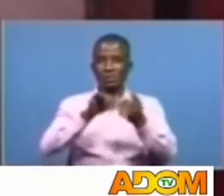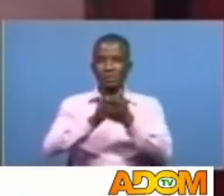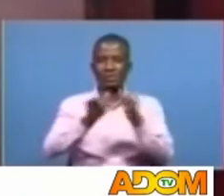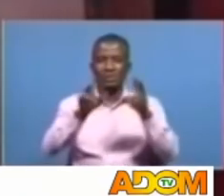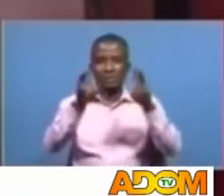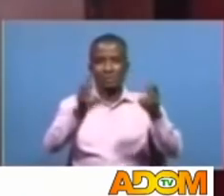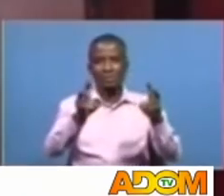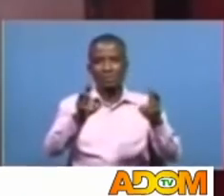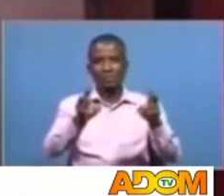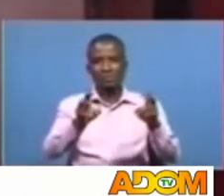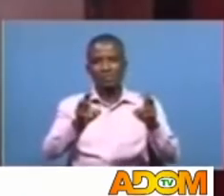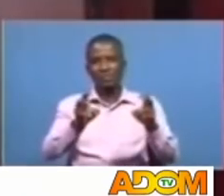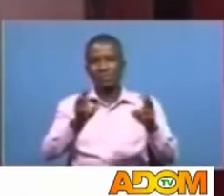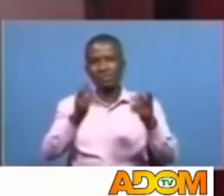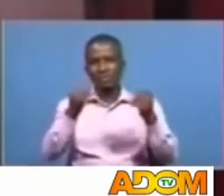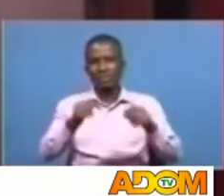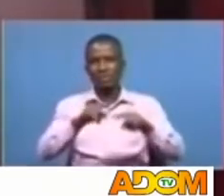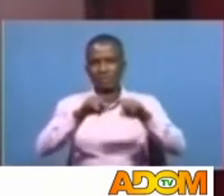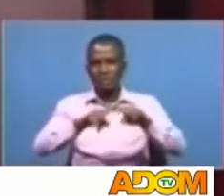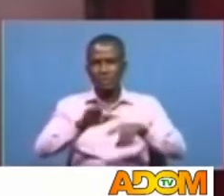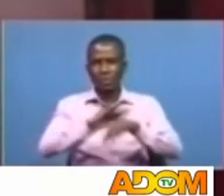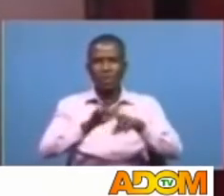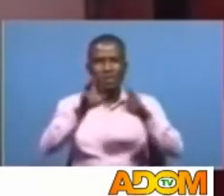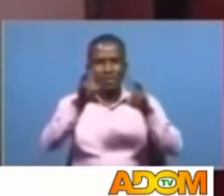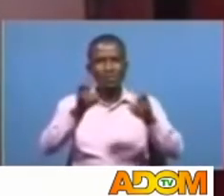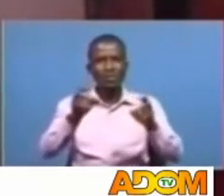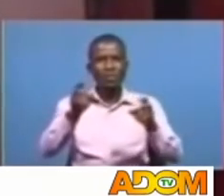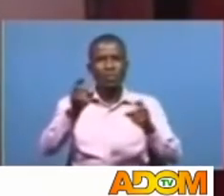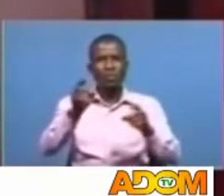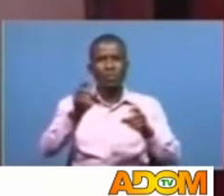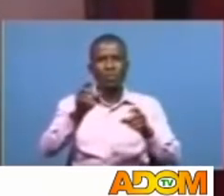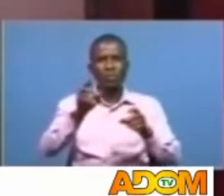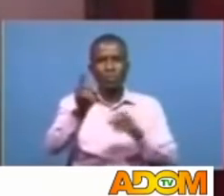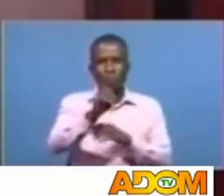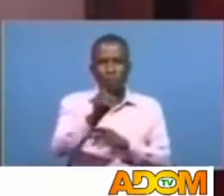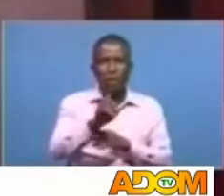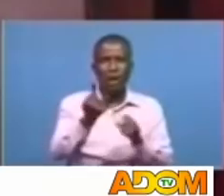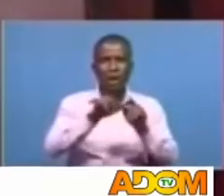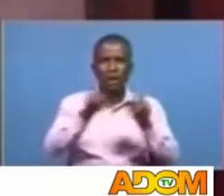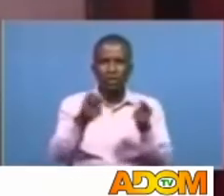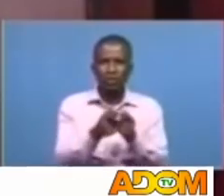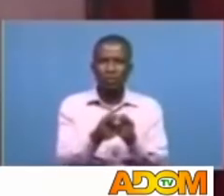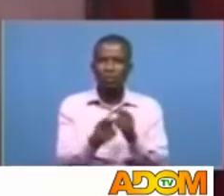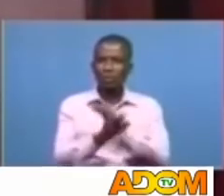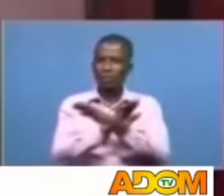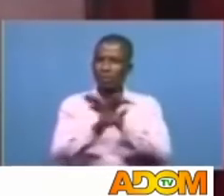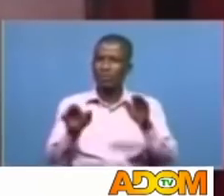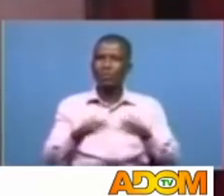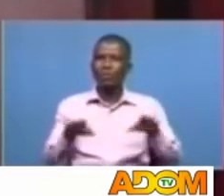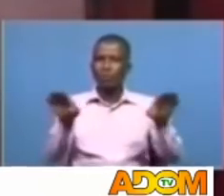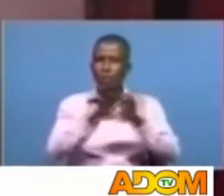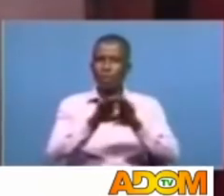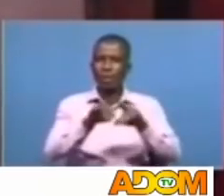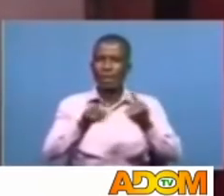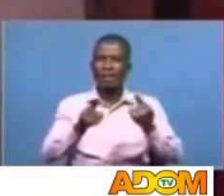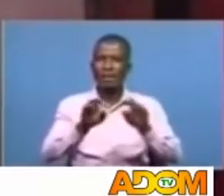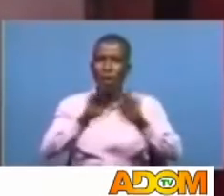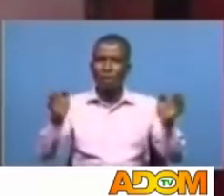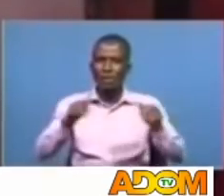application, relates to a situation where a party has not closed its case.